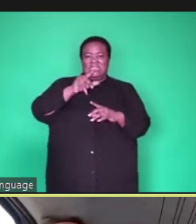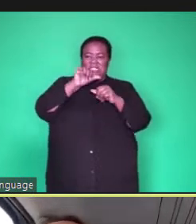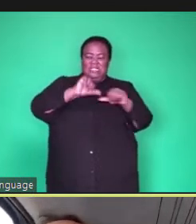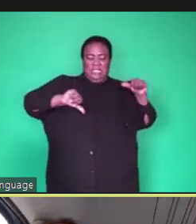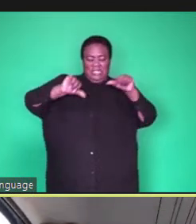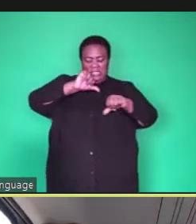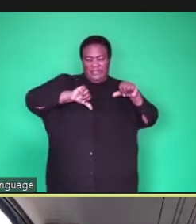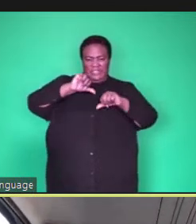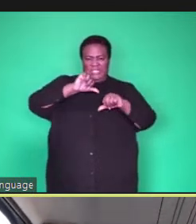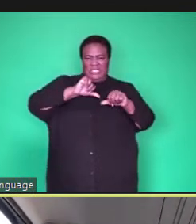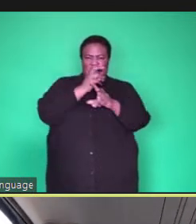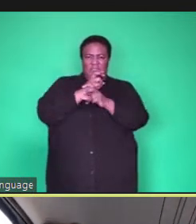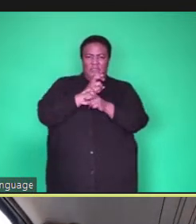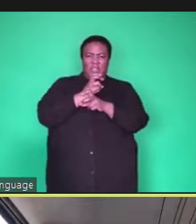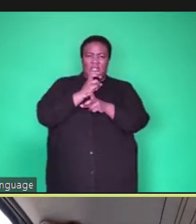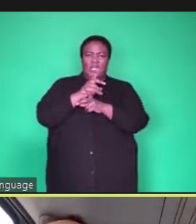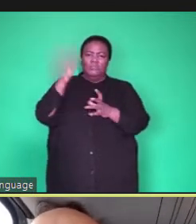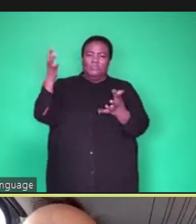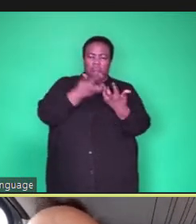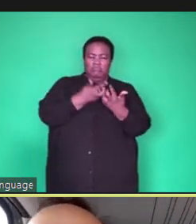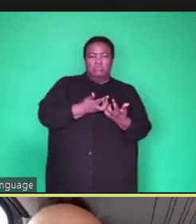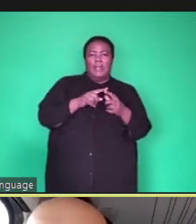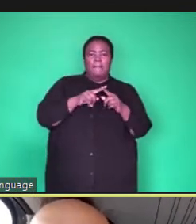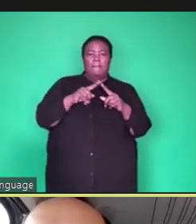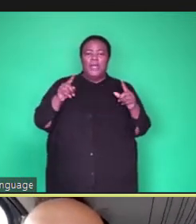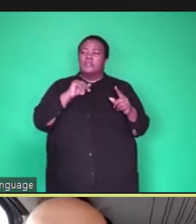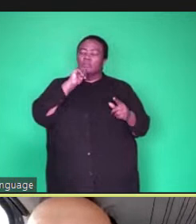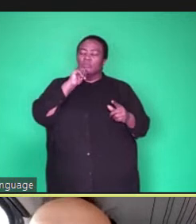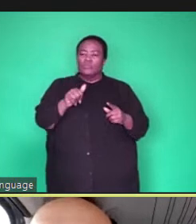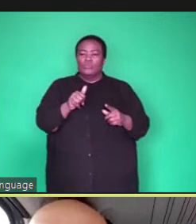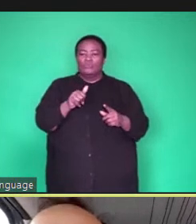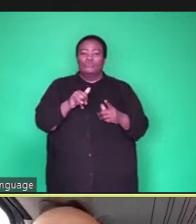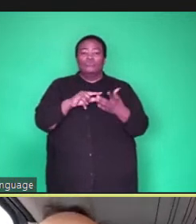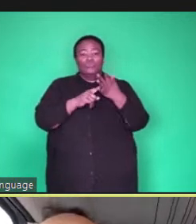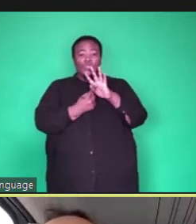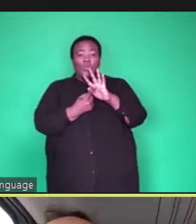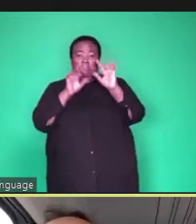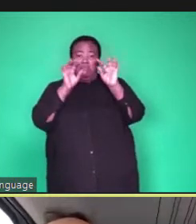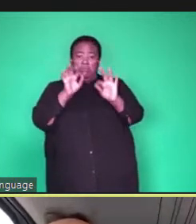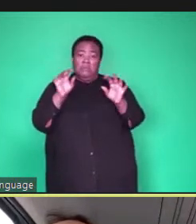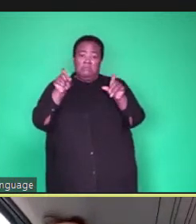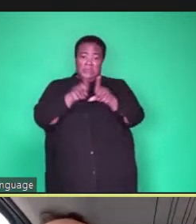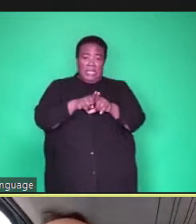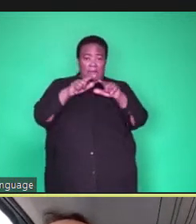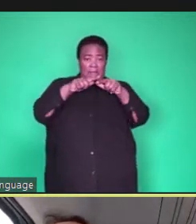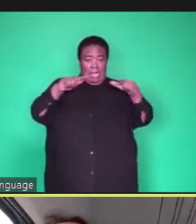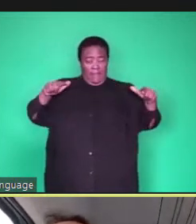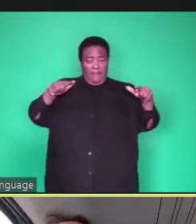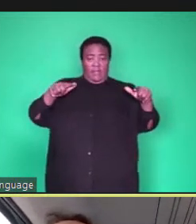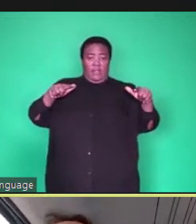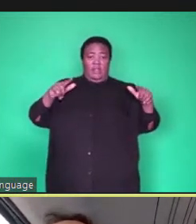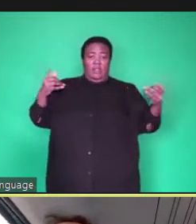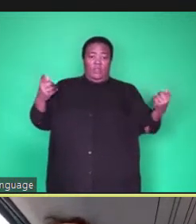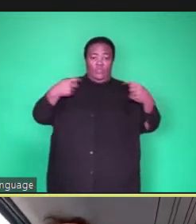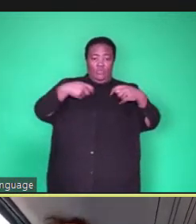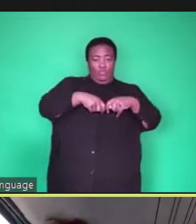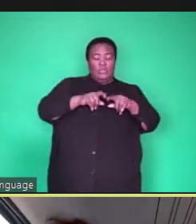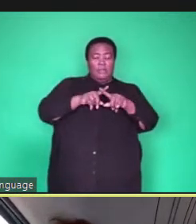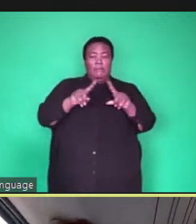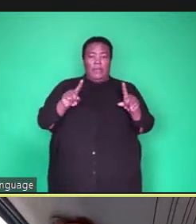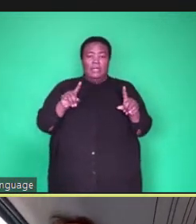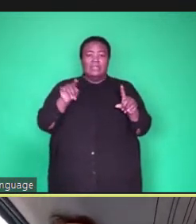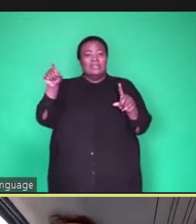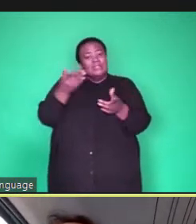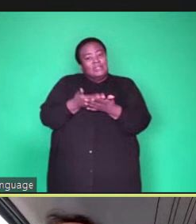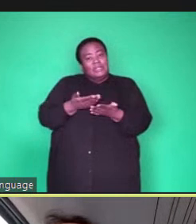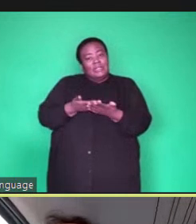reconcile, but so they are not showing exactly the same level of contribution, but this could be